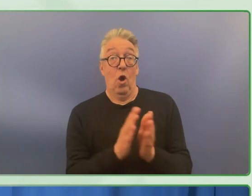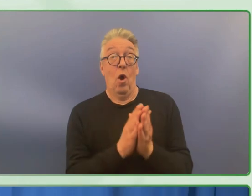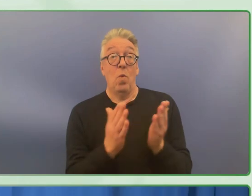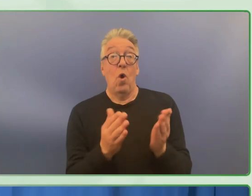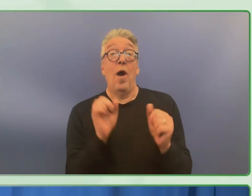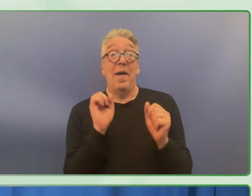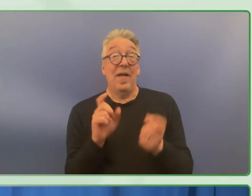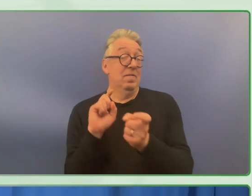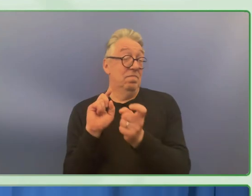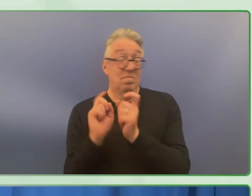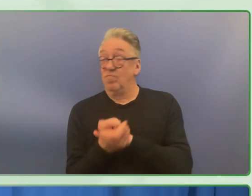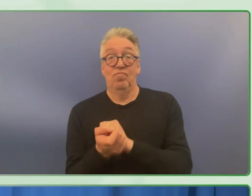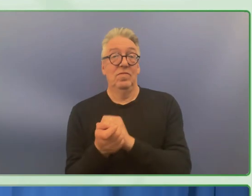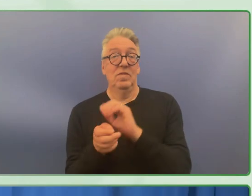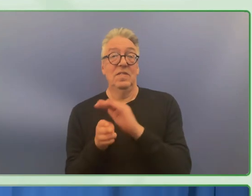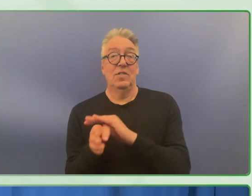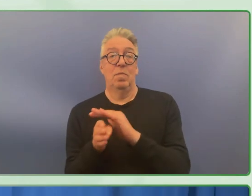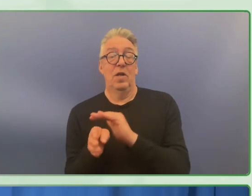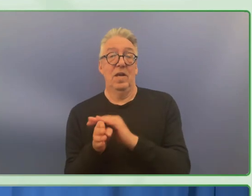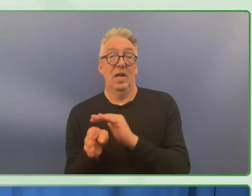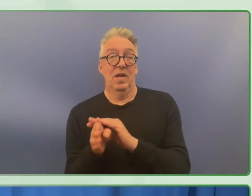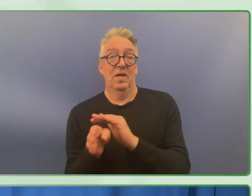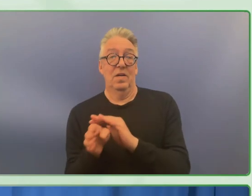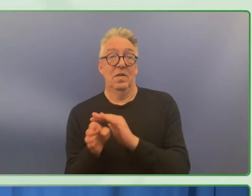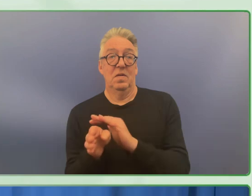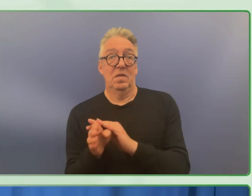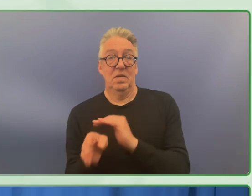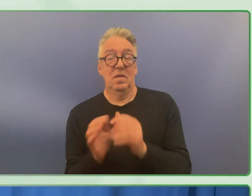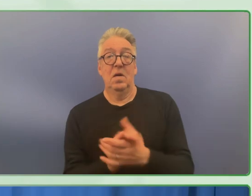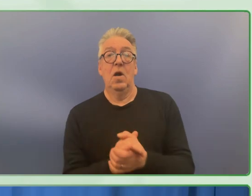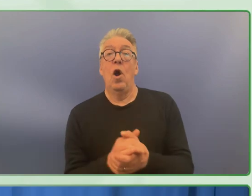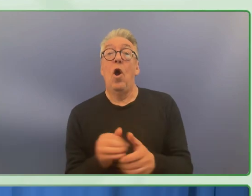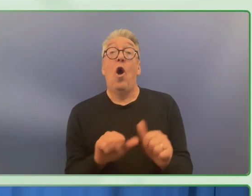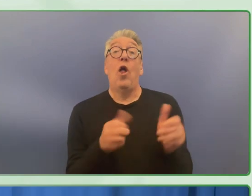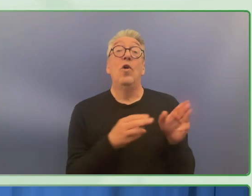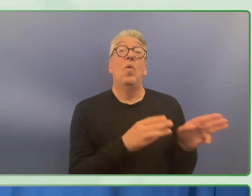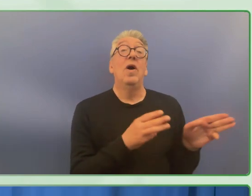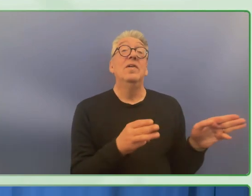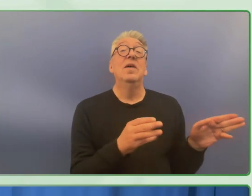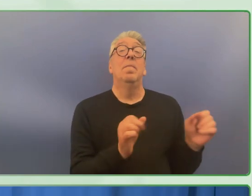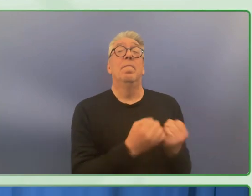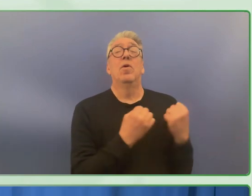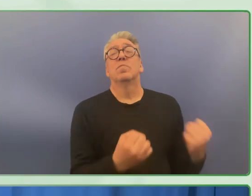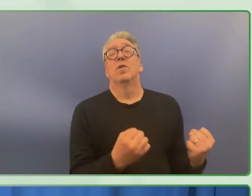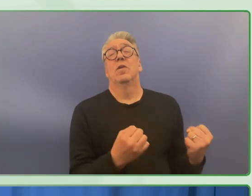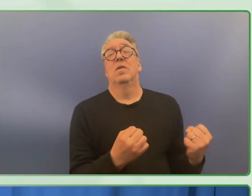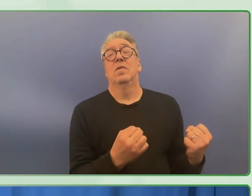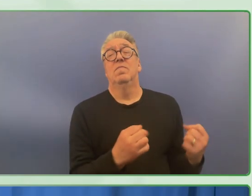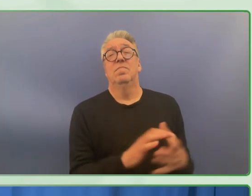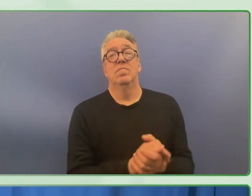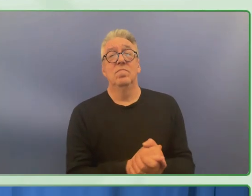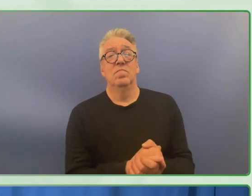way it's impossible to address it in other way. Something is